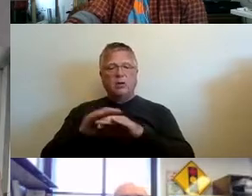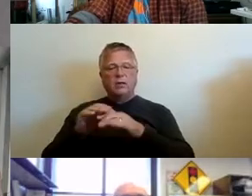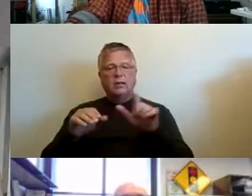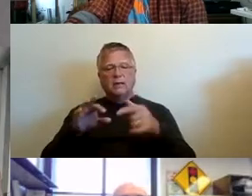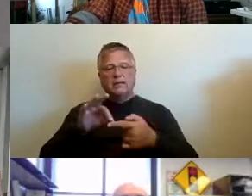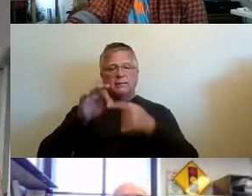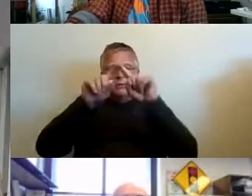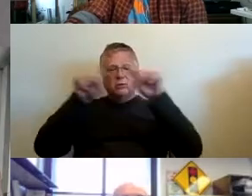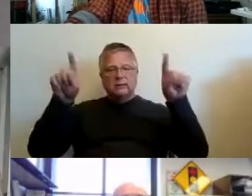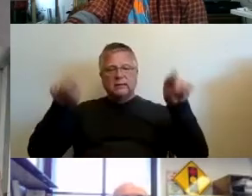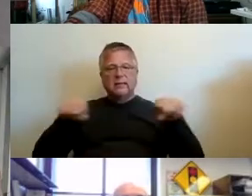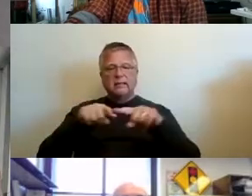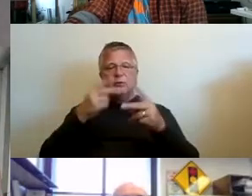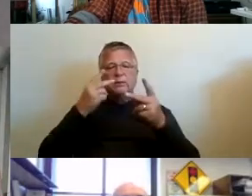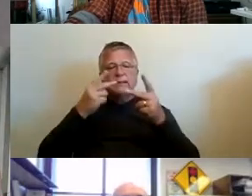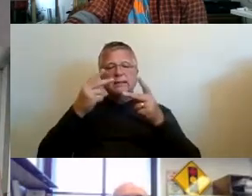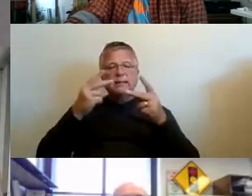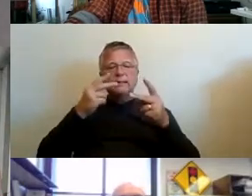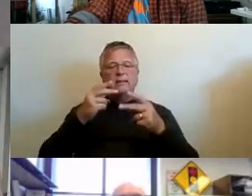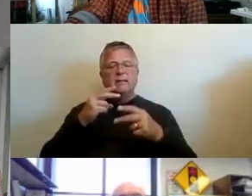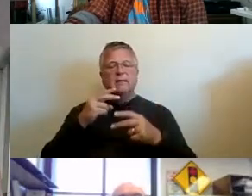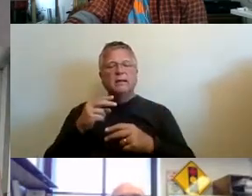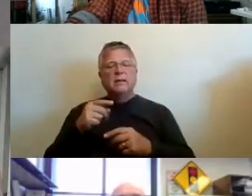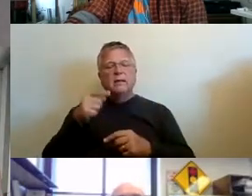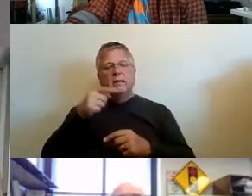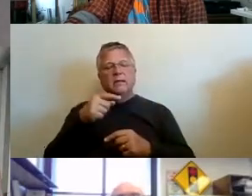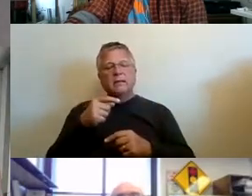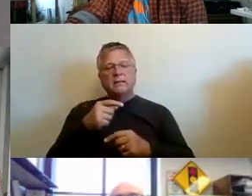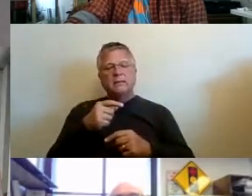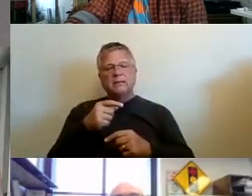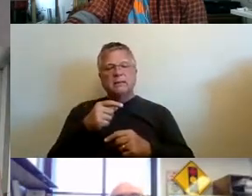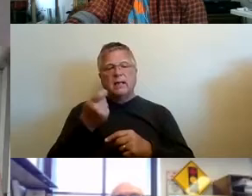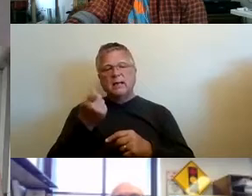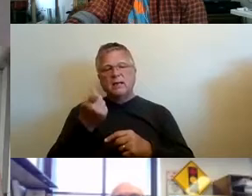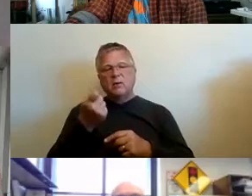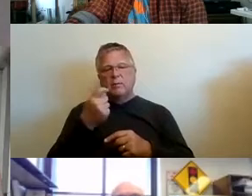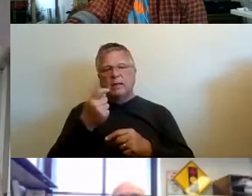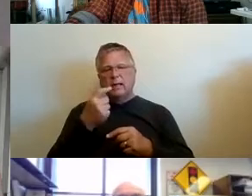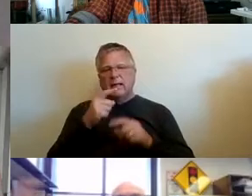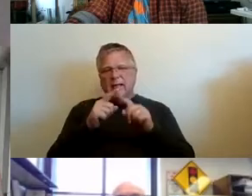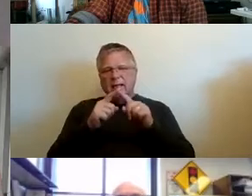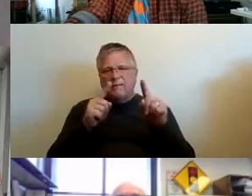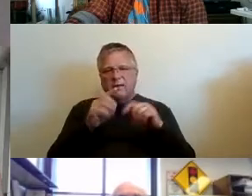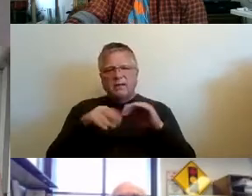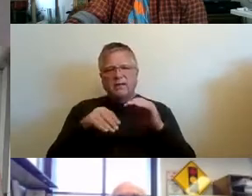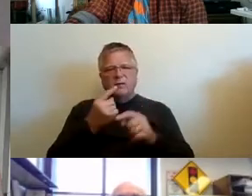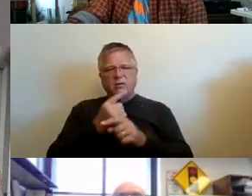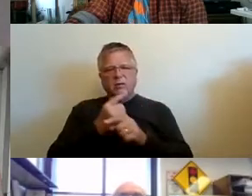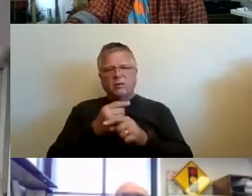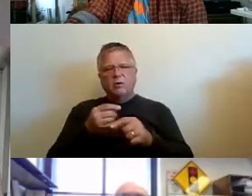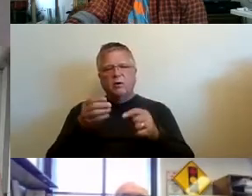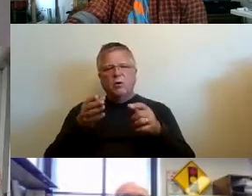signage. You can see that we, this is going to look a little bit different than your typical roadway